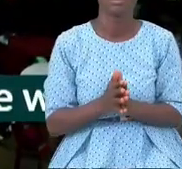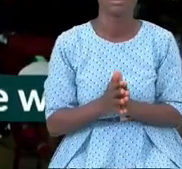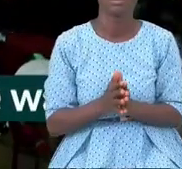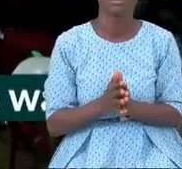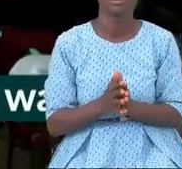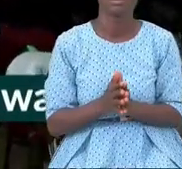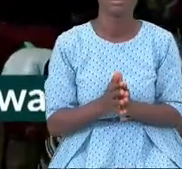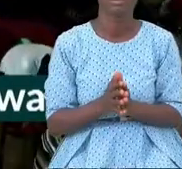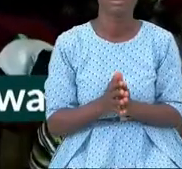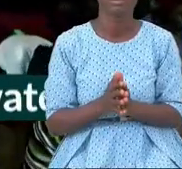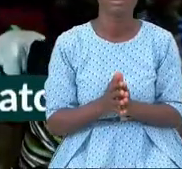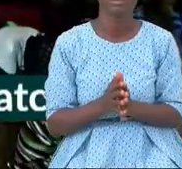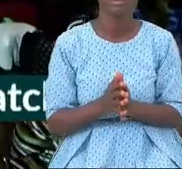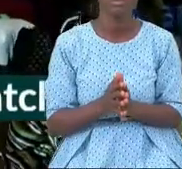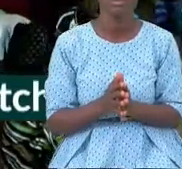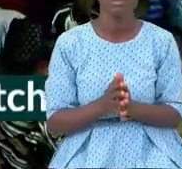to the front.